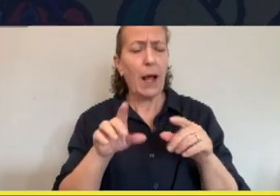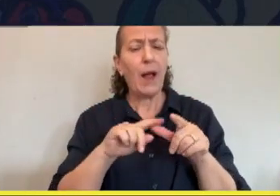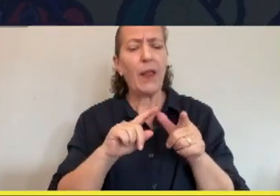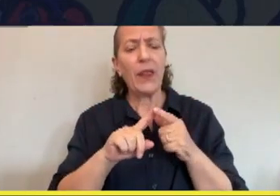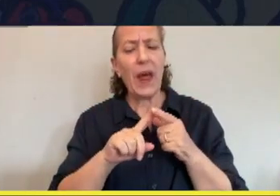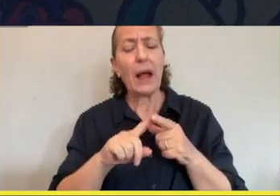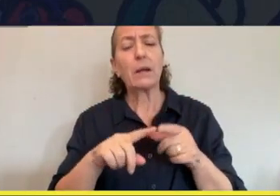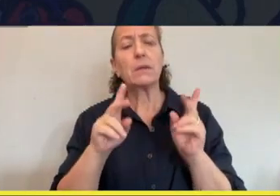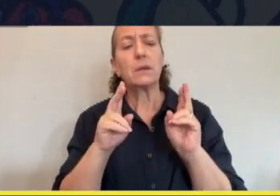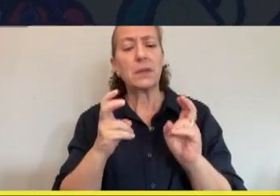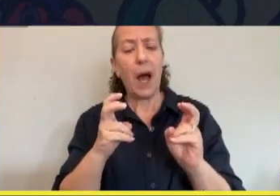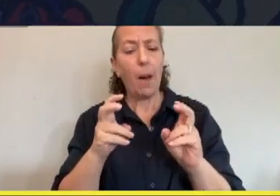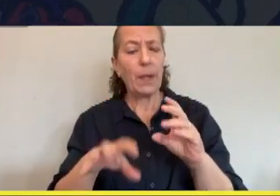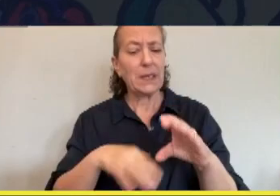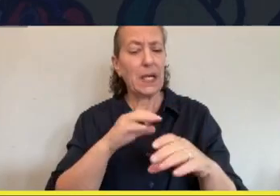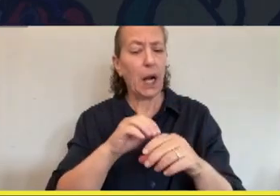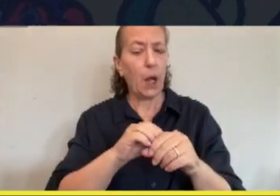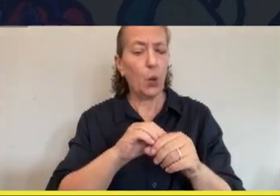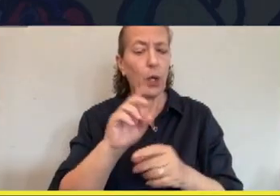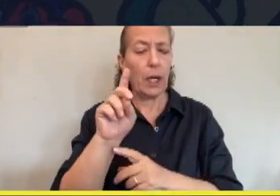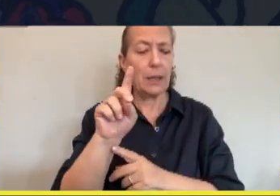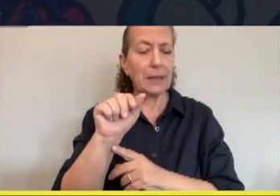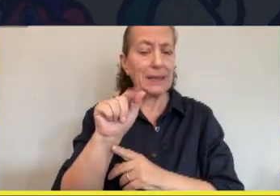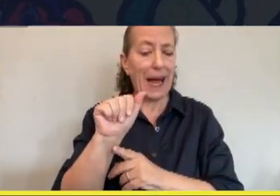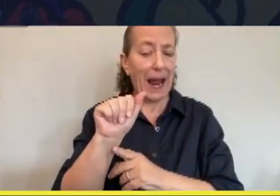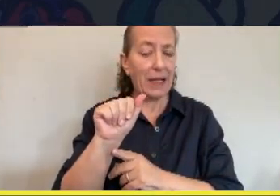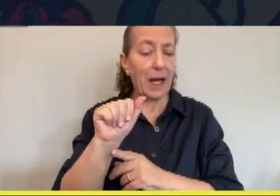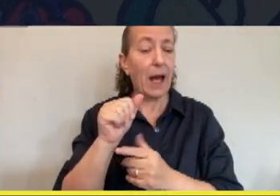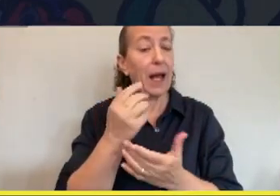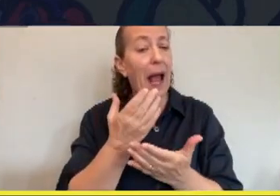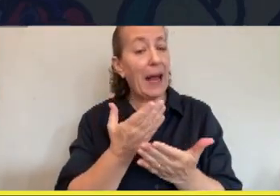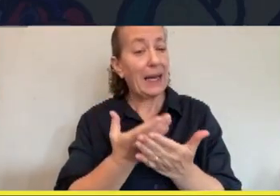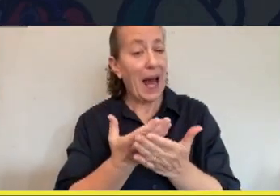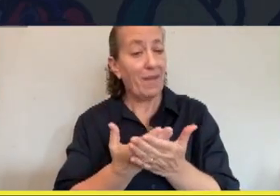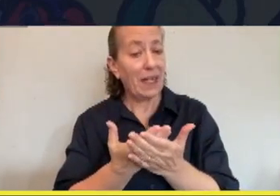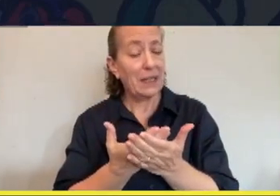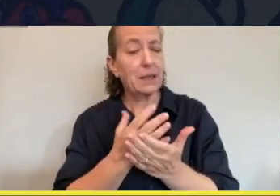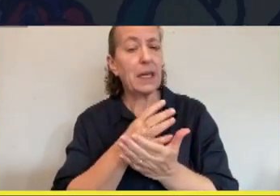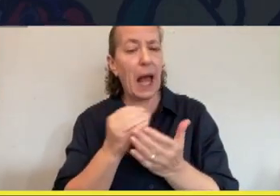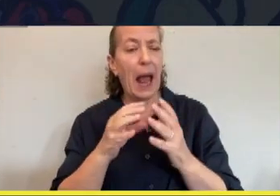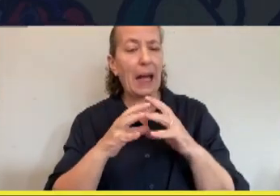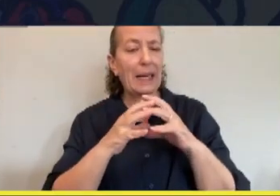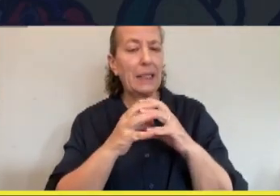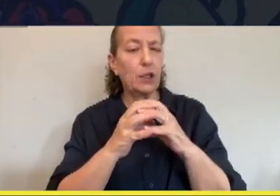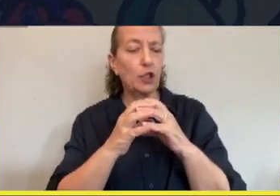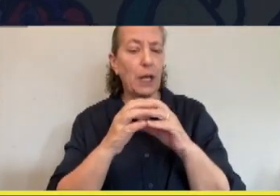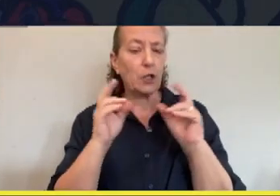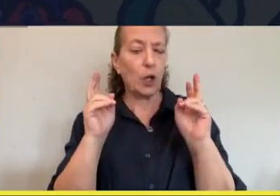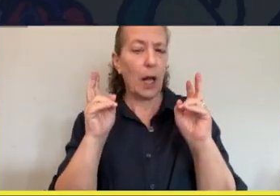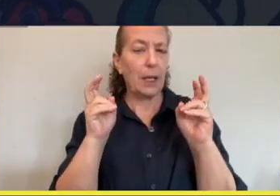including data and evidence, as well as some of the intersectionality topics that I mentioned before.